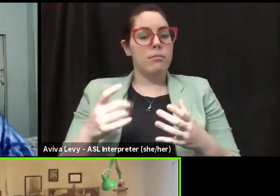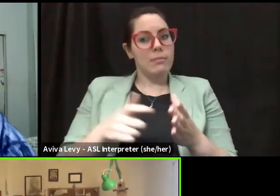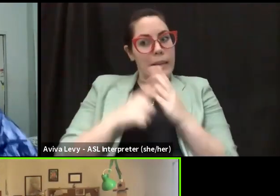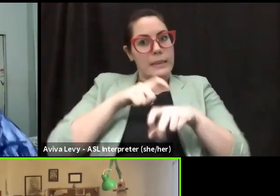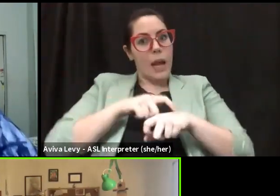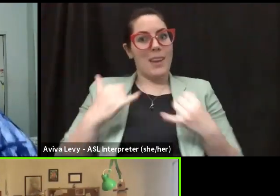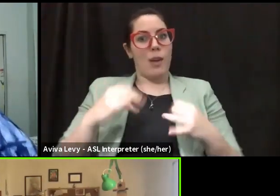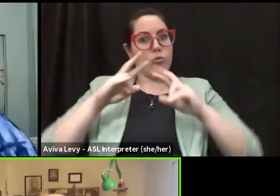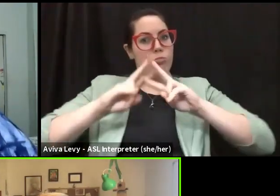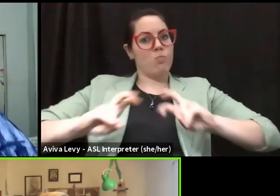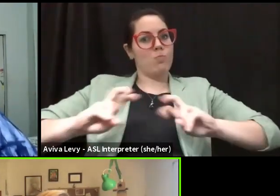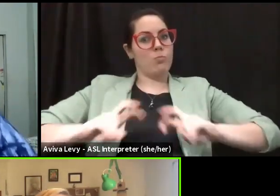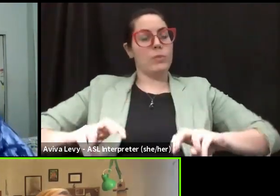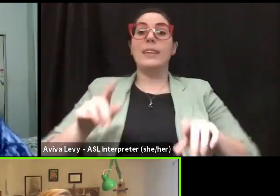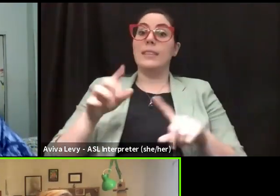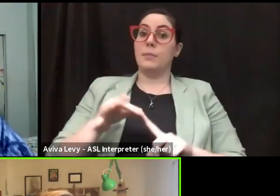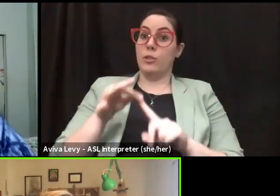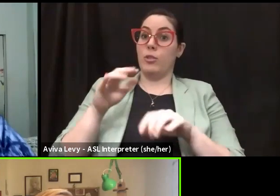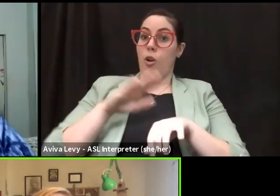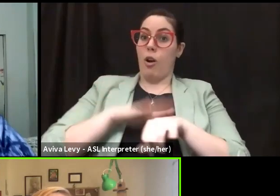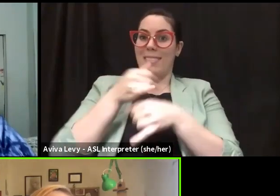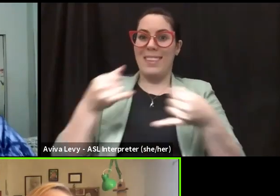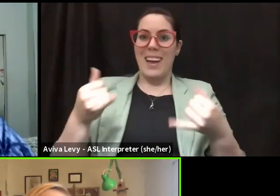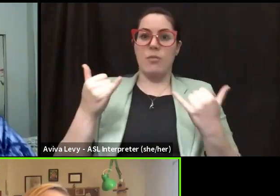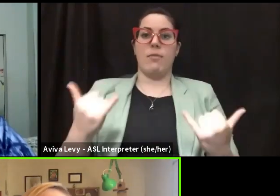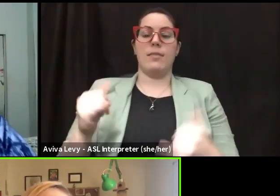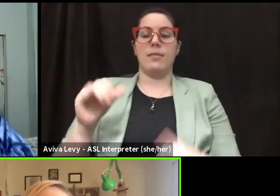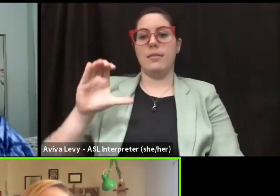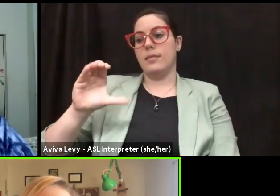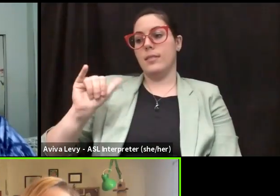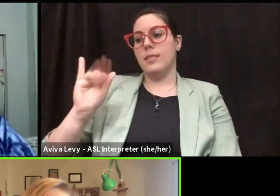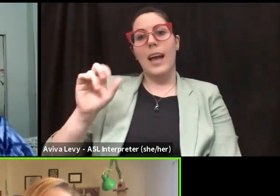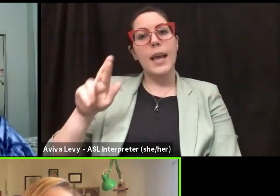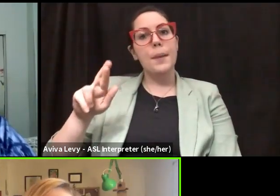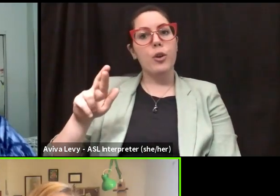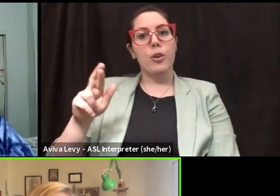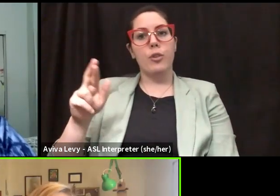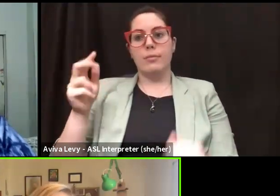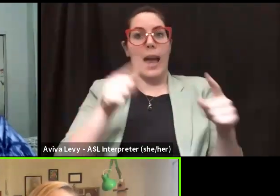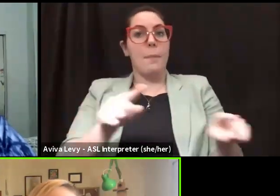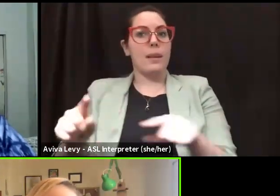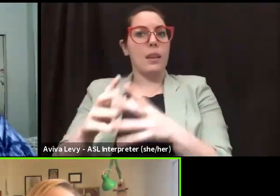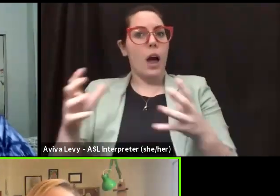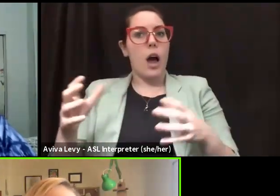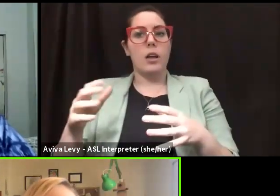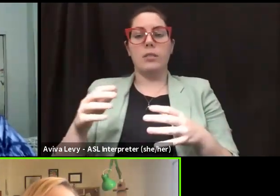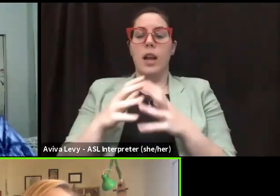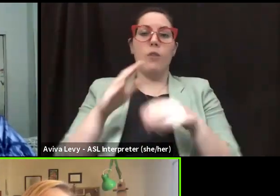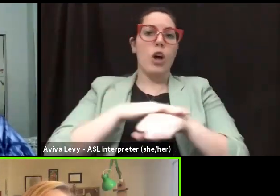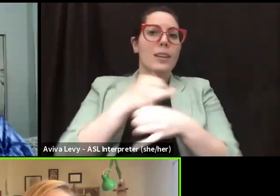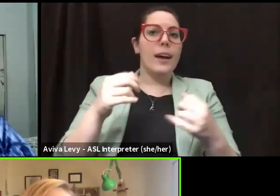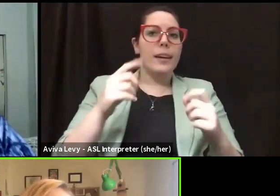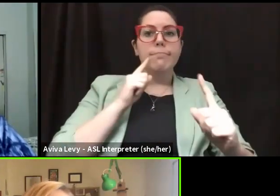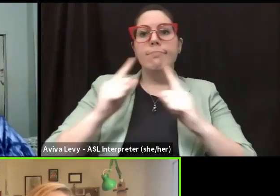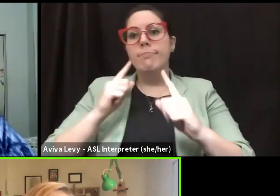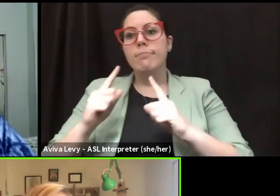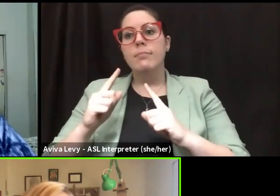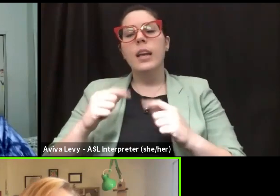now, I think this whole thing really has reaffirmed my desire just to like move away from the